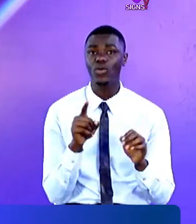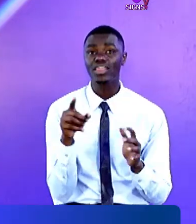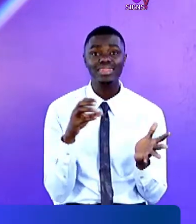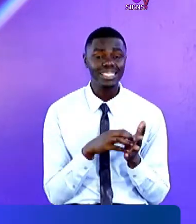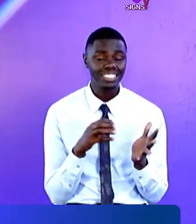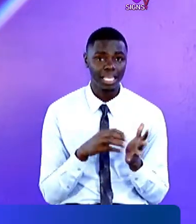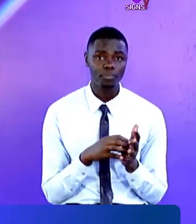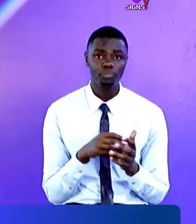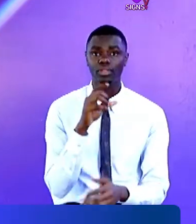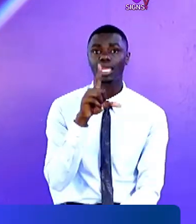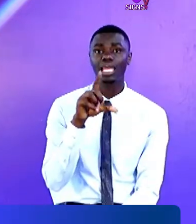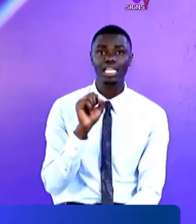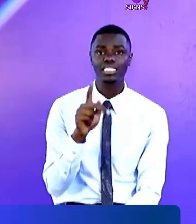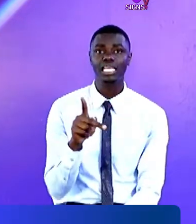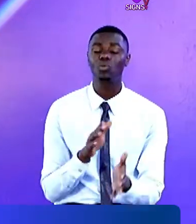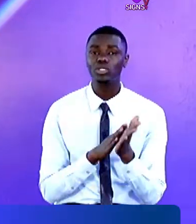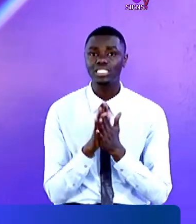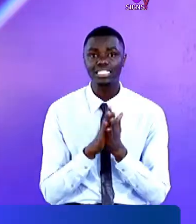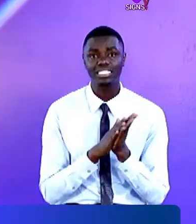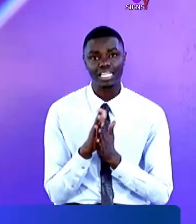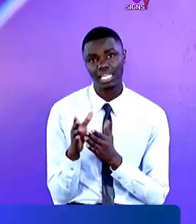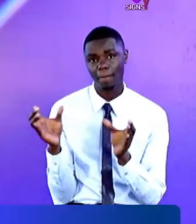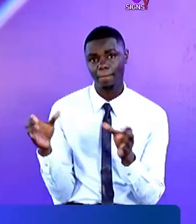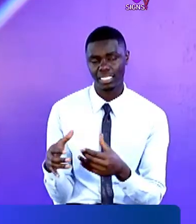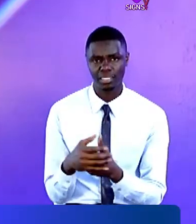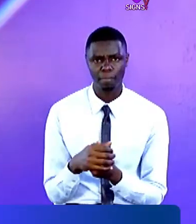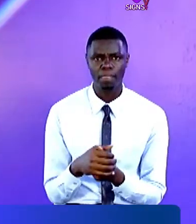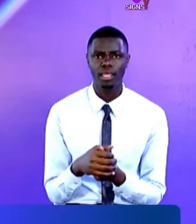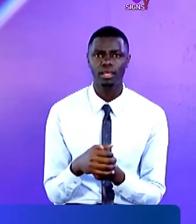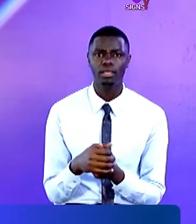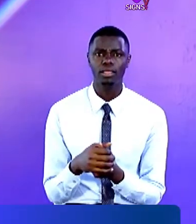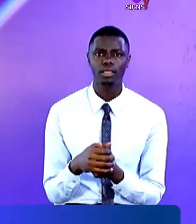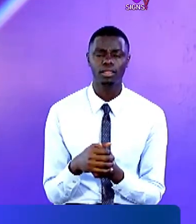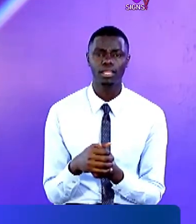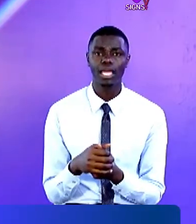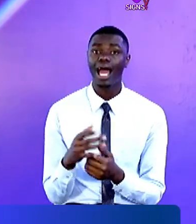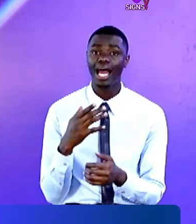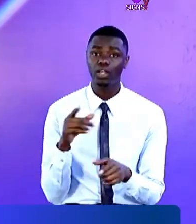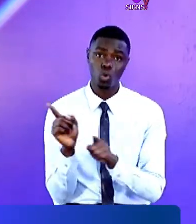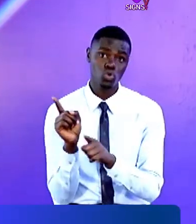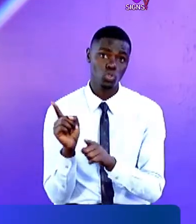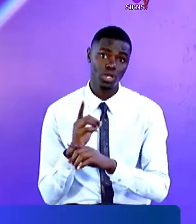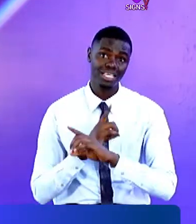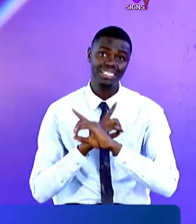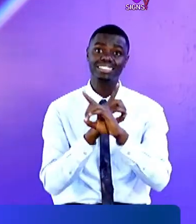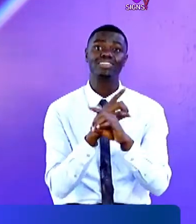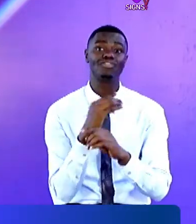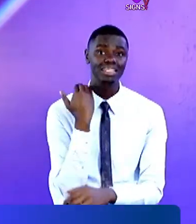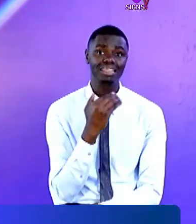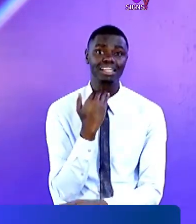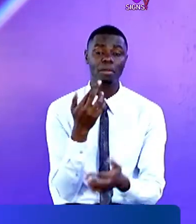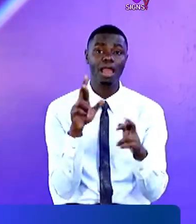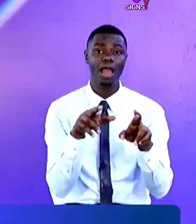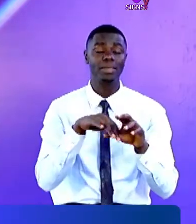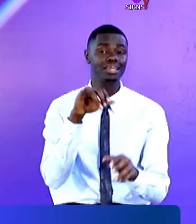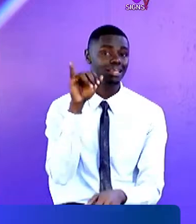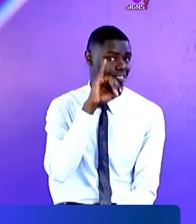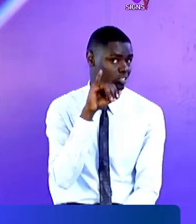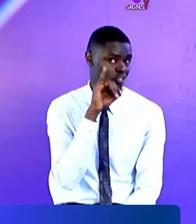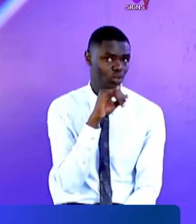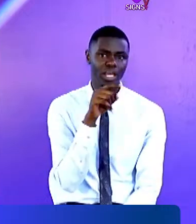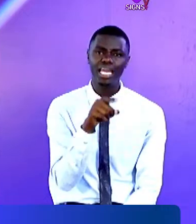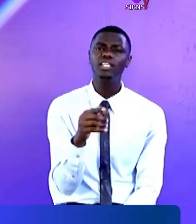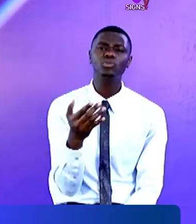petition, LSK was interested party. How could you actually, and he's defending crime taking place in Isiolo, and he was the